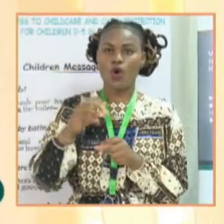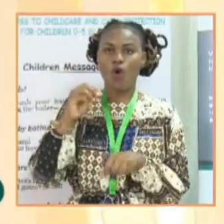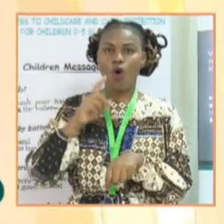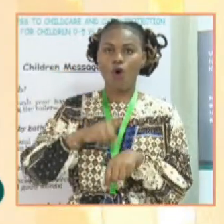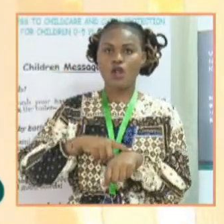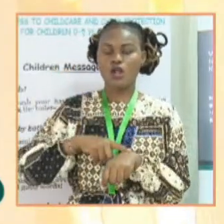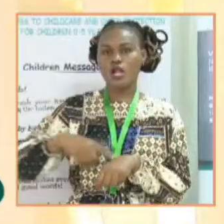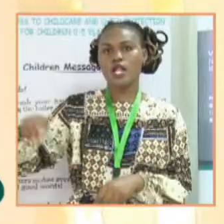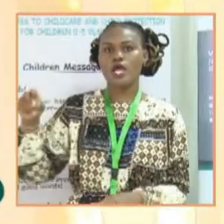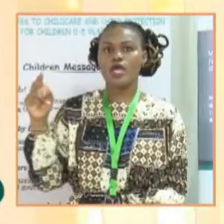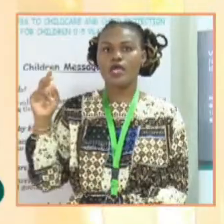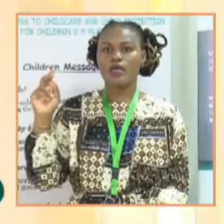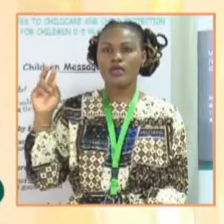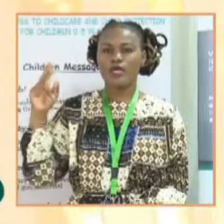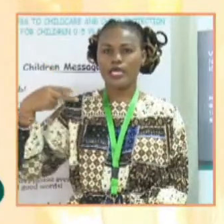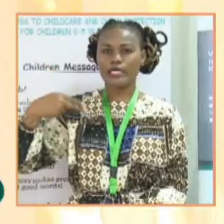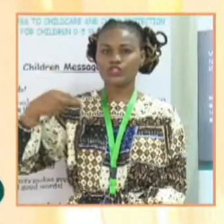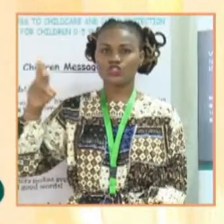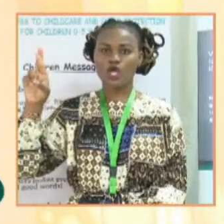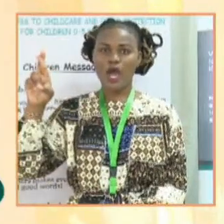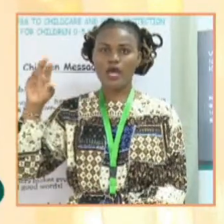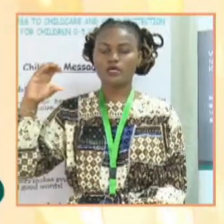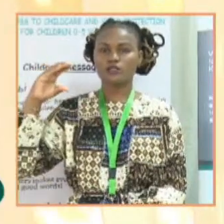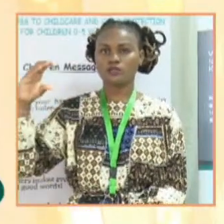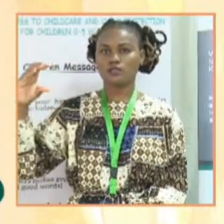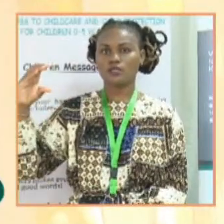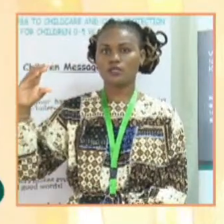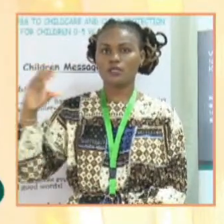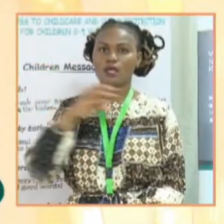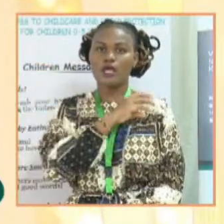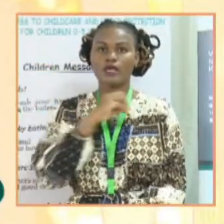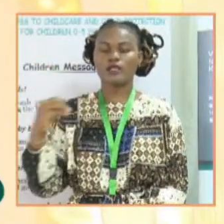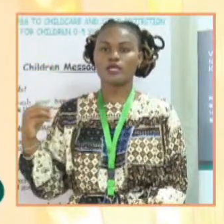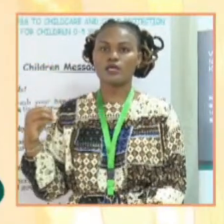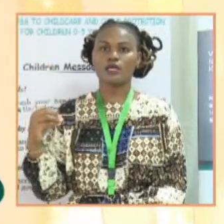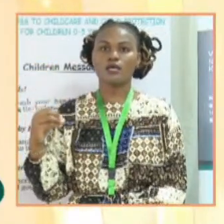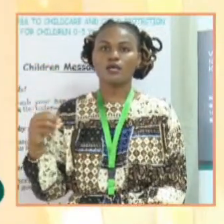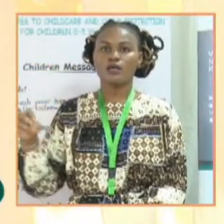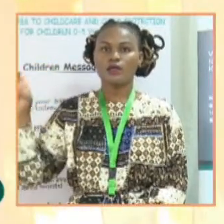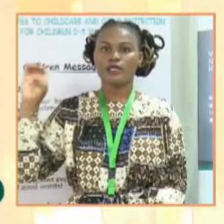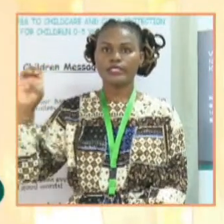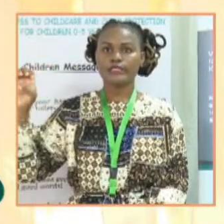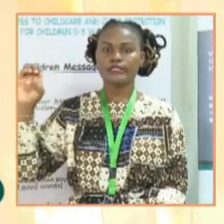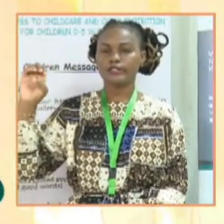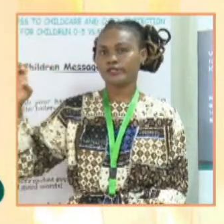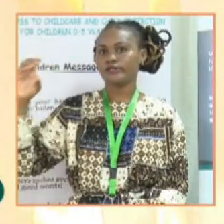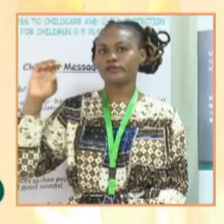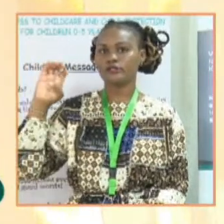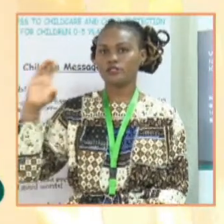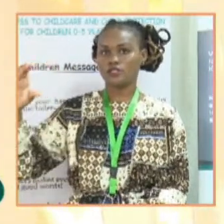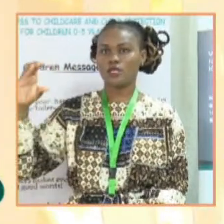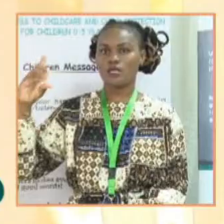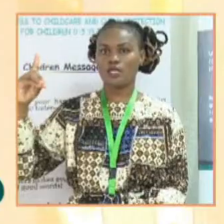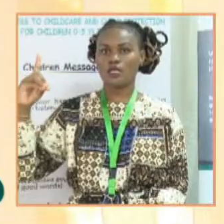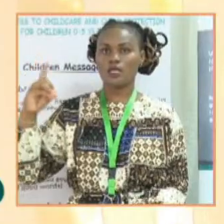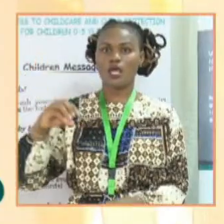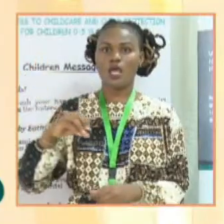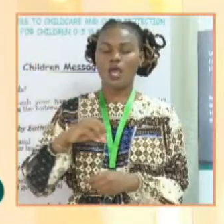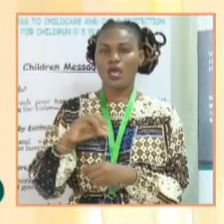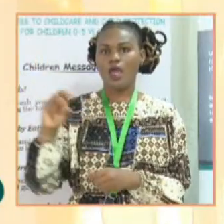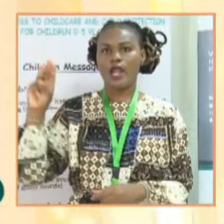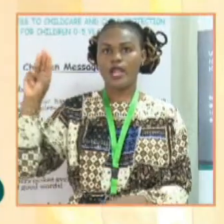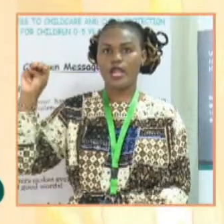on the institutional knowledge of the ECD network. What am I saying? That this study, being